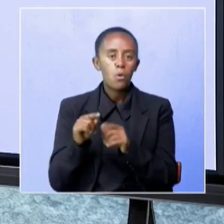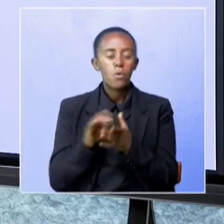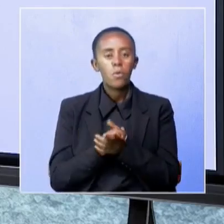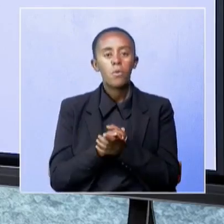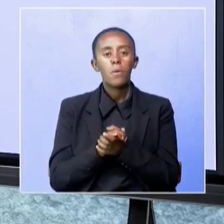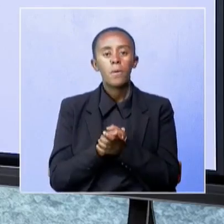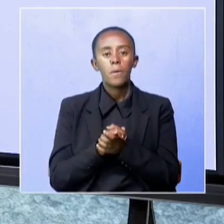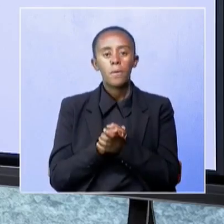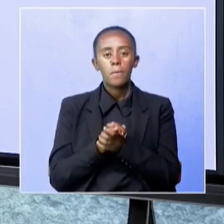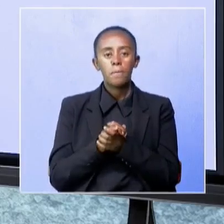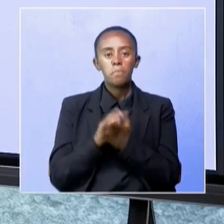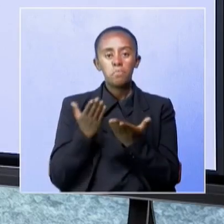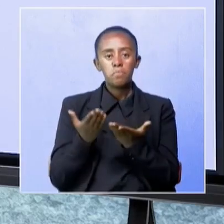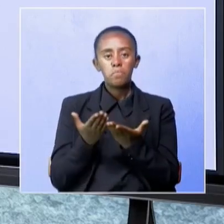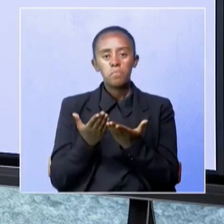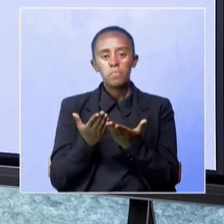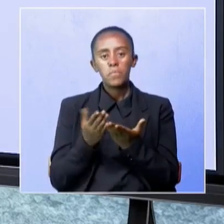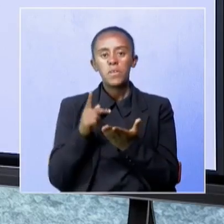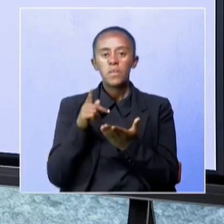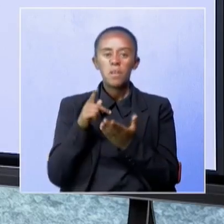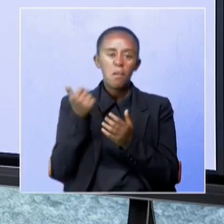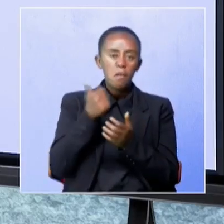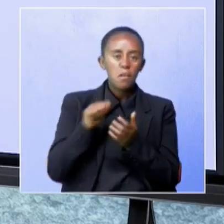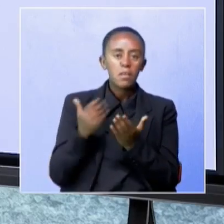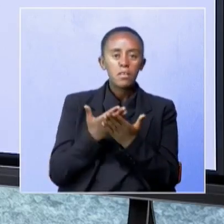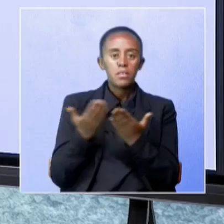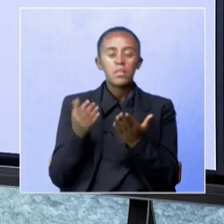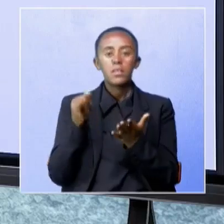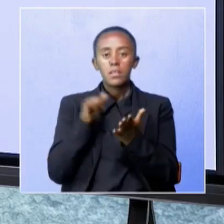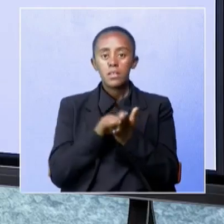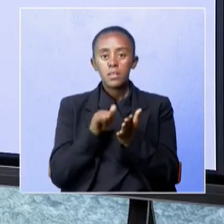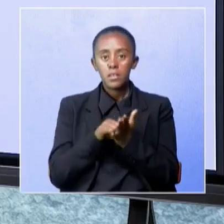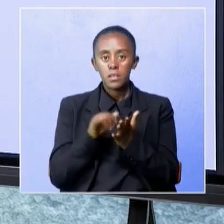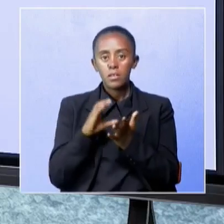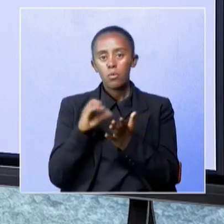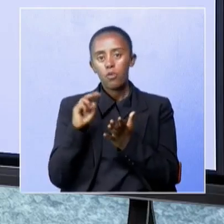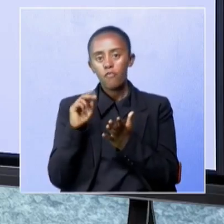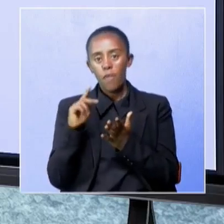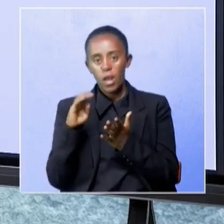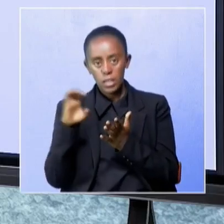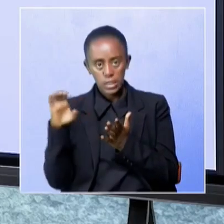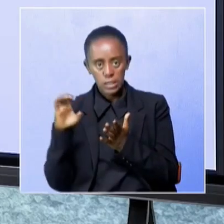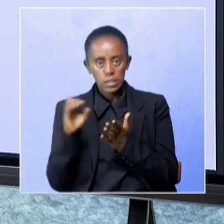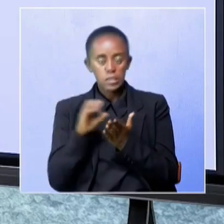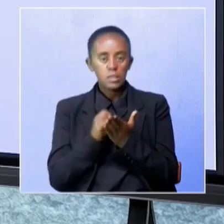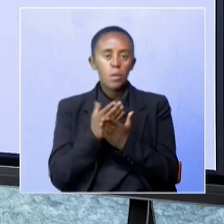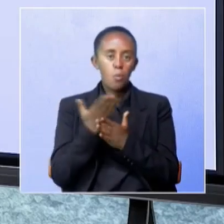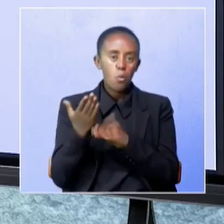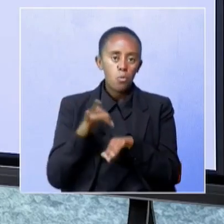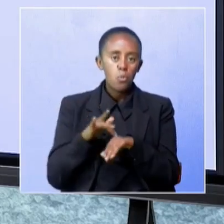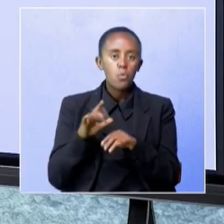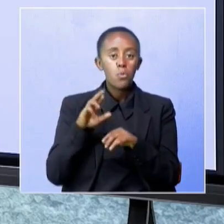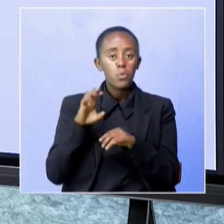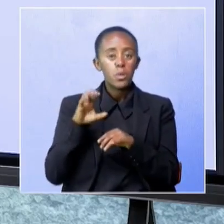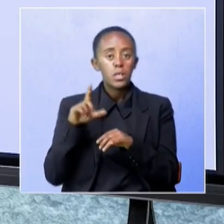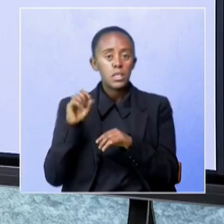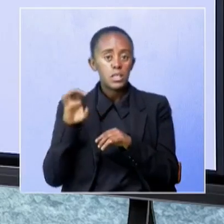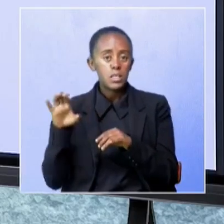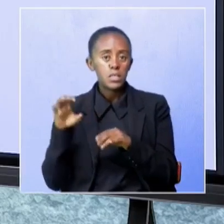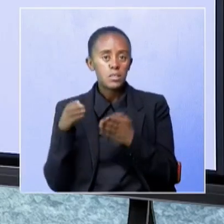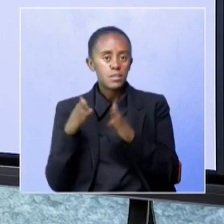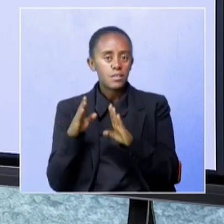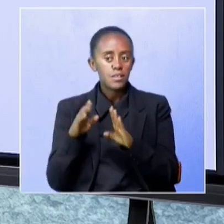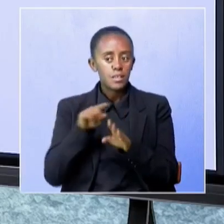confinement, imprisonment. It could be anything that confines someone, right? And if we say release, it means to let